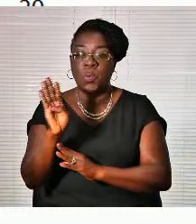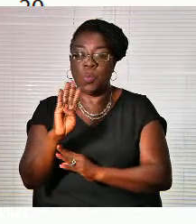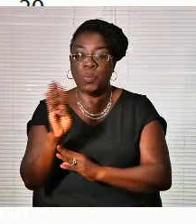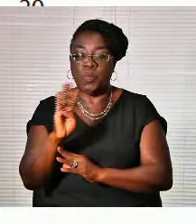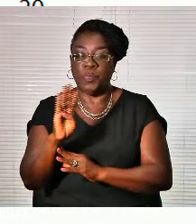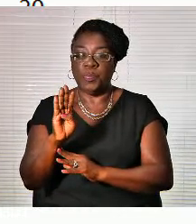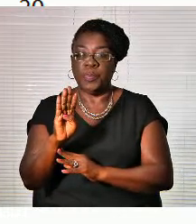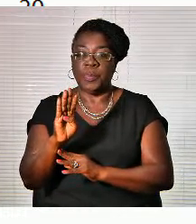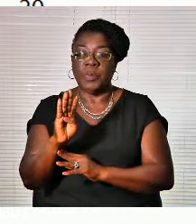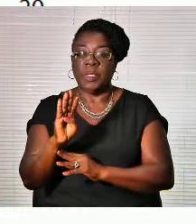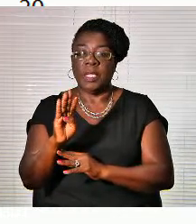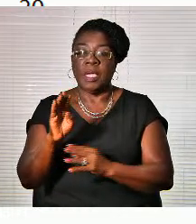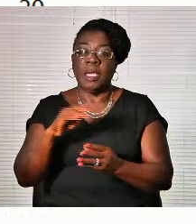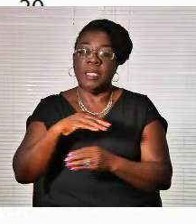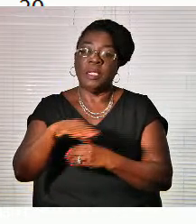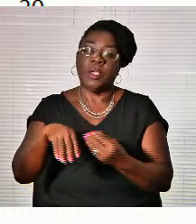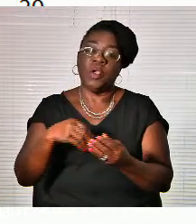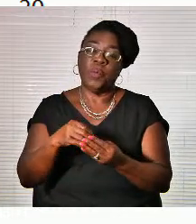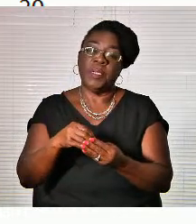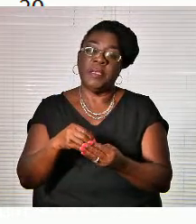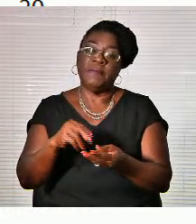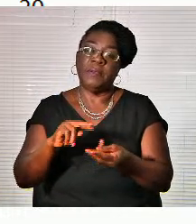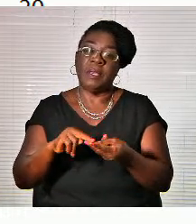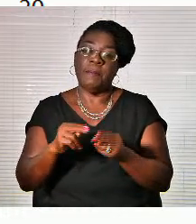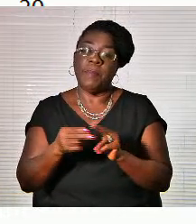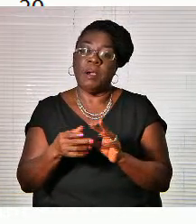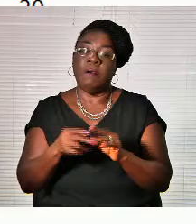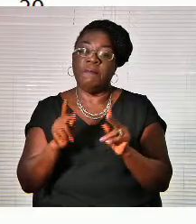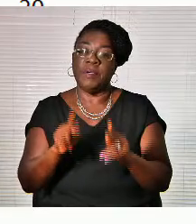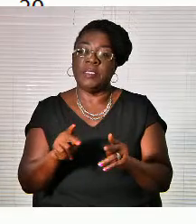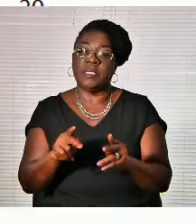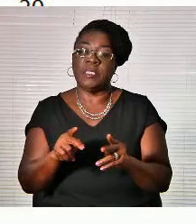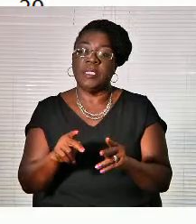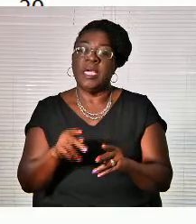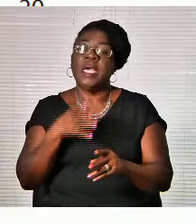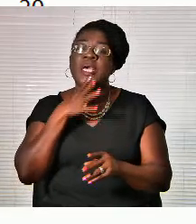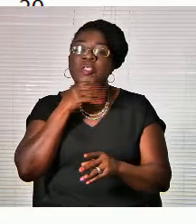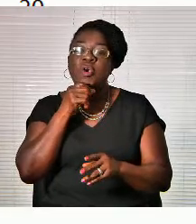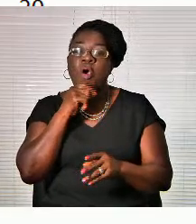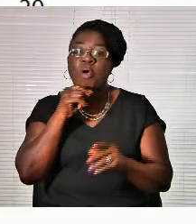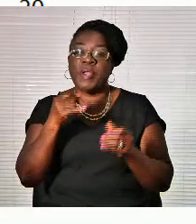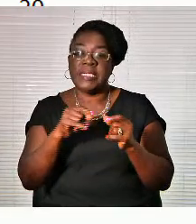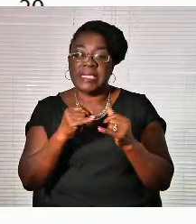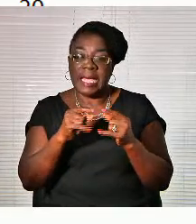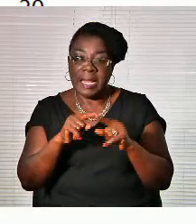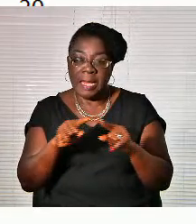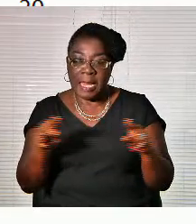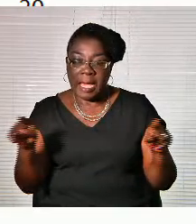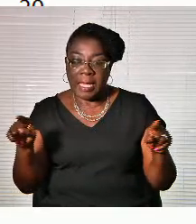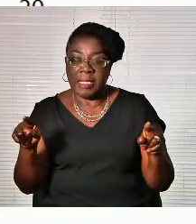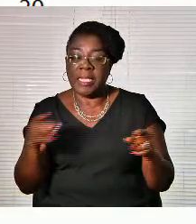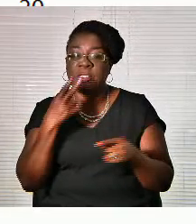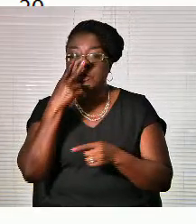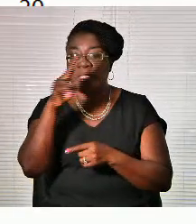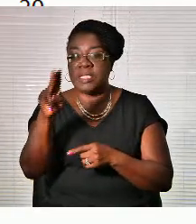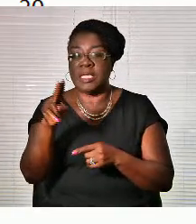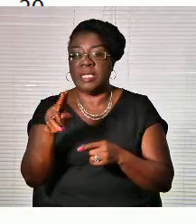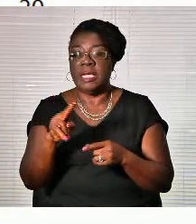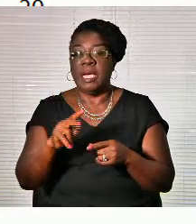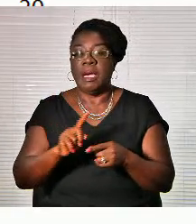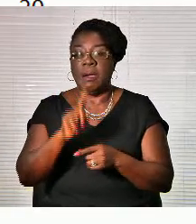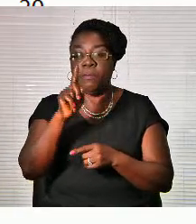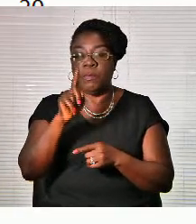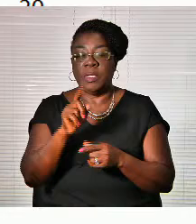and the cumulative cases are shown by the solid orange line that you see projecting